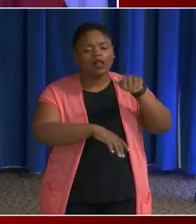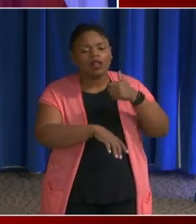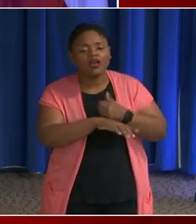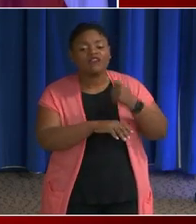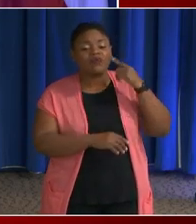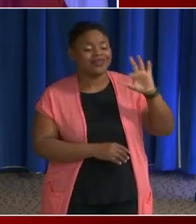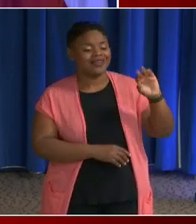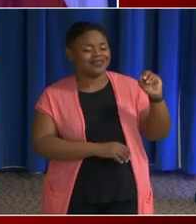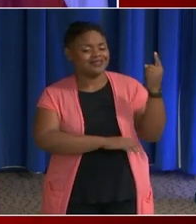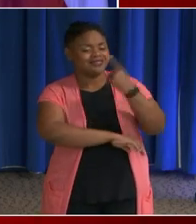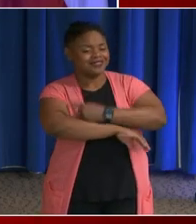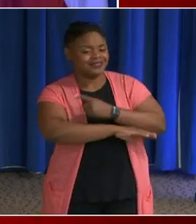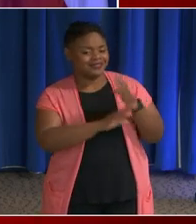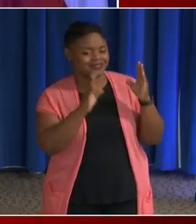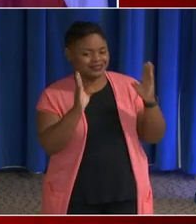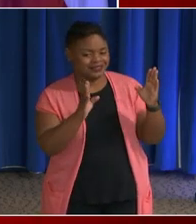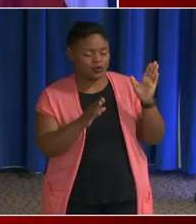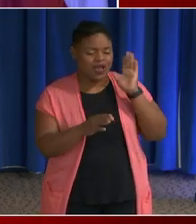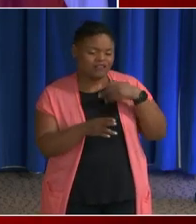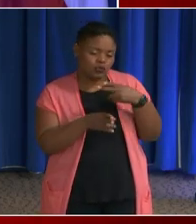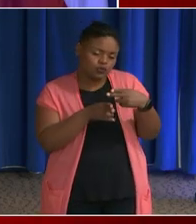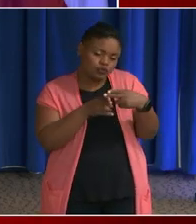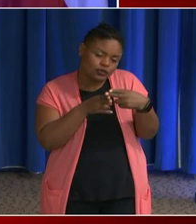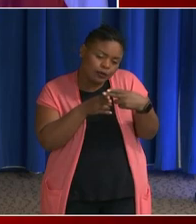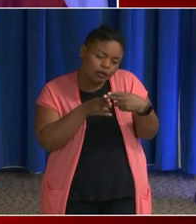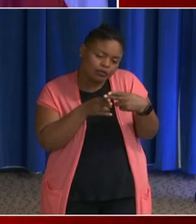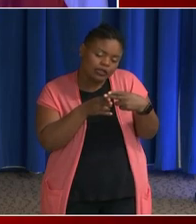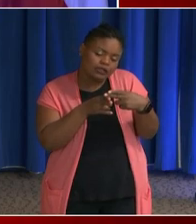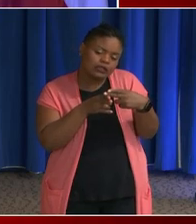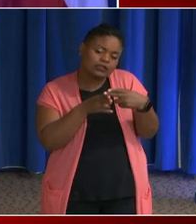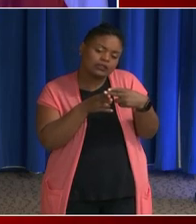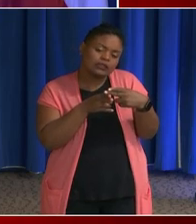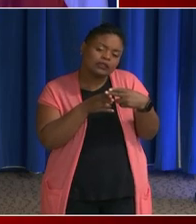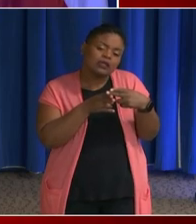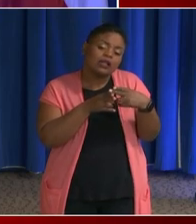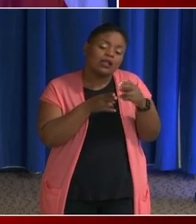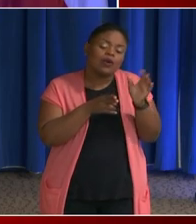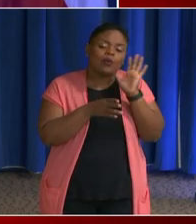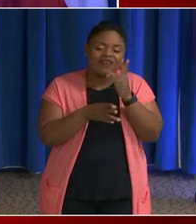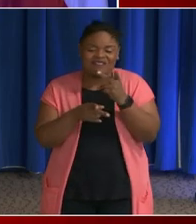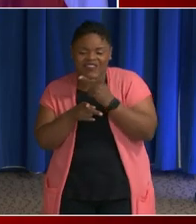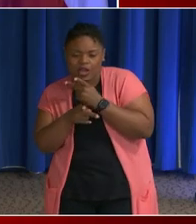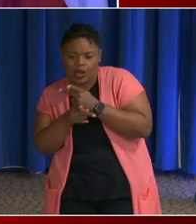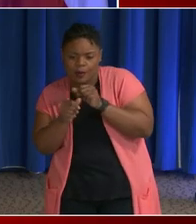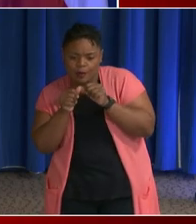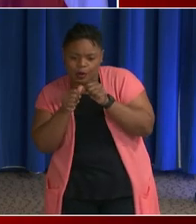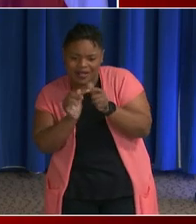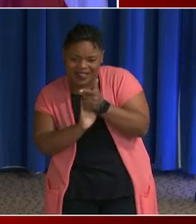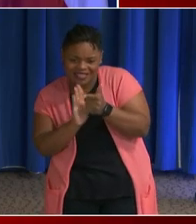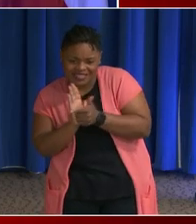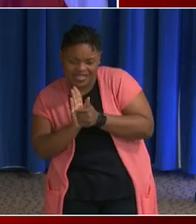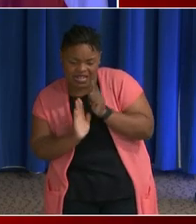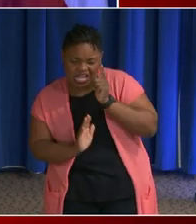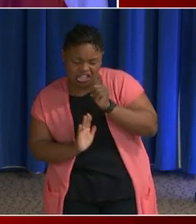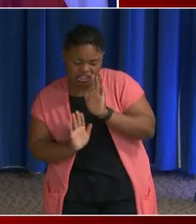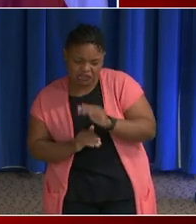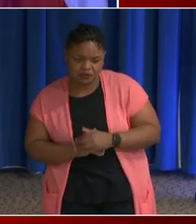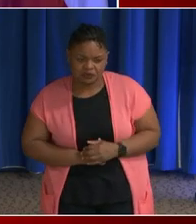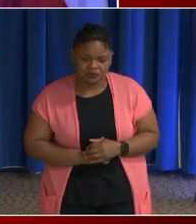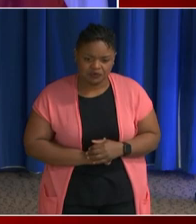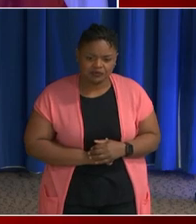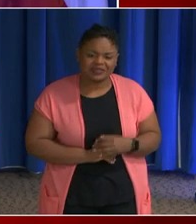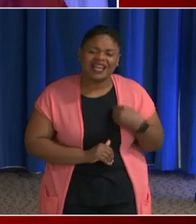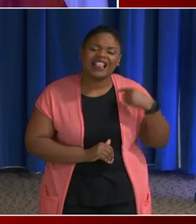it, which will be in effect for longer, and then there will be work on permanent legislation. So I think that there'll be some